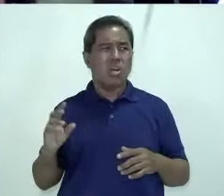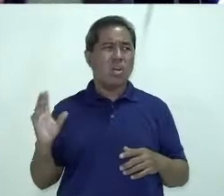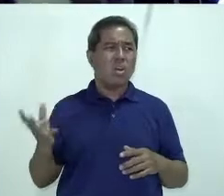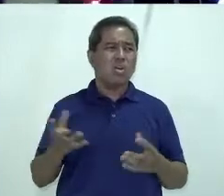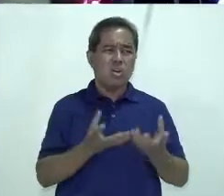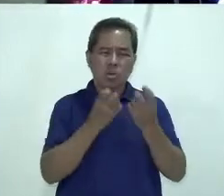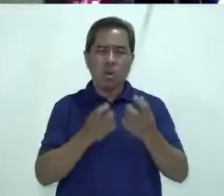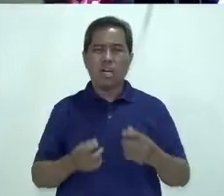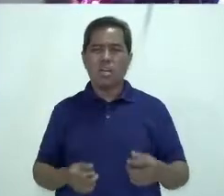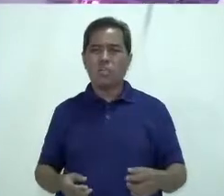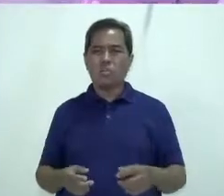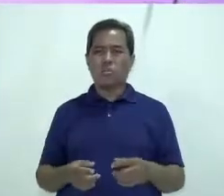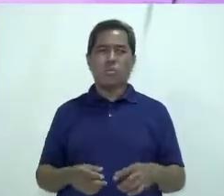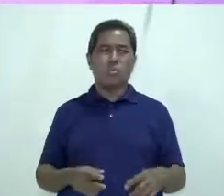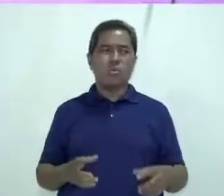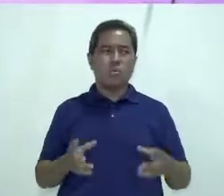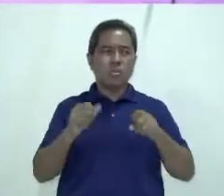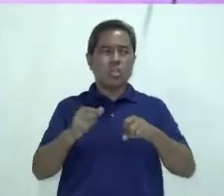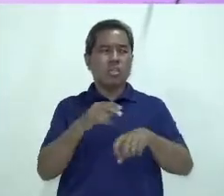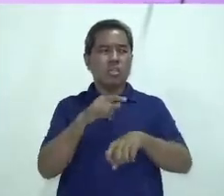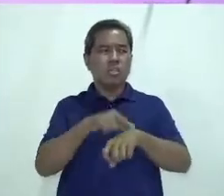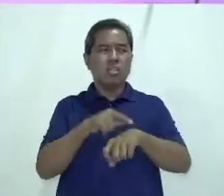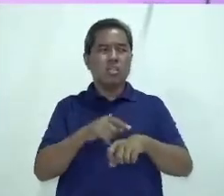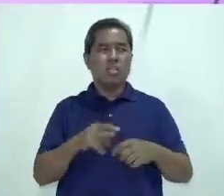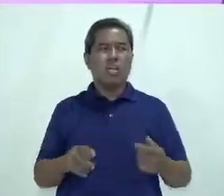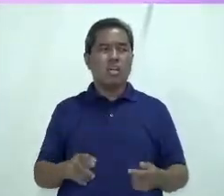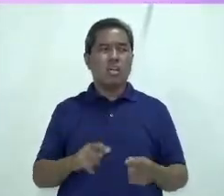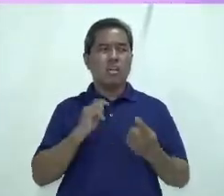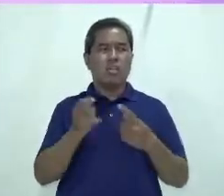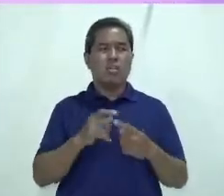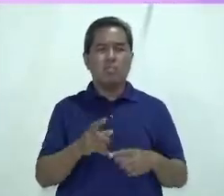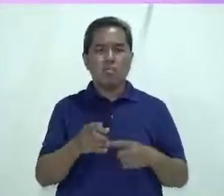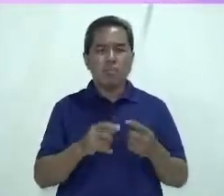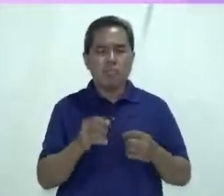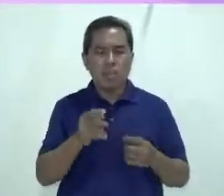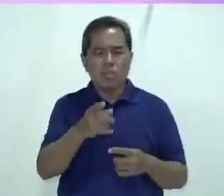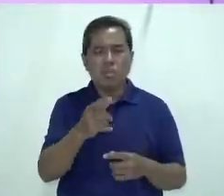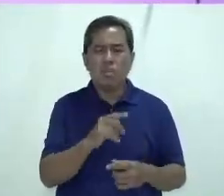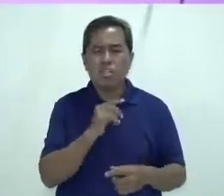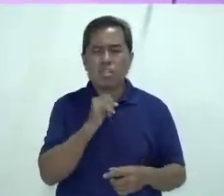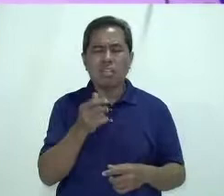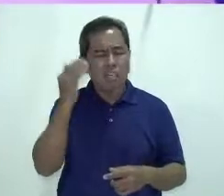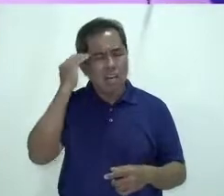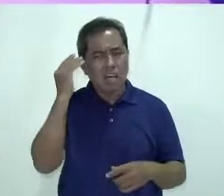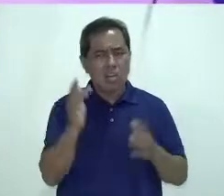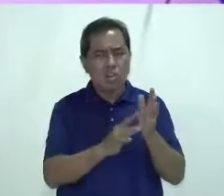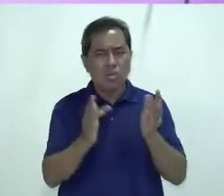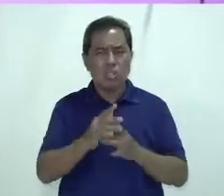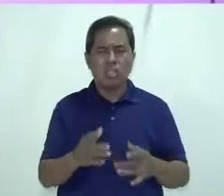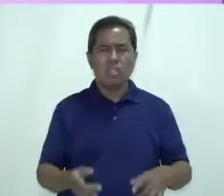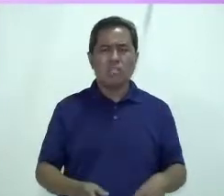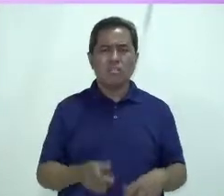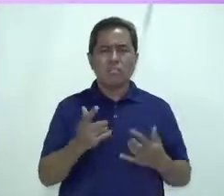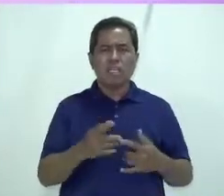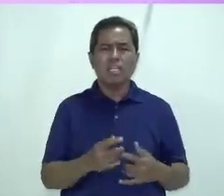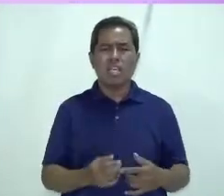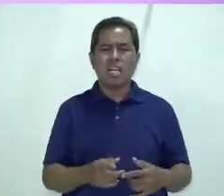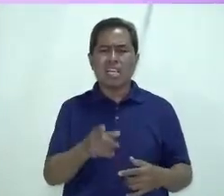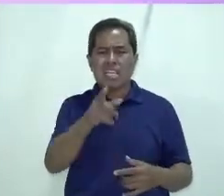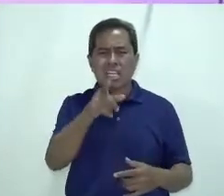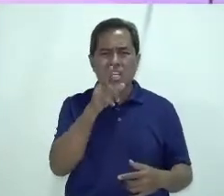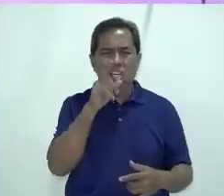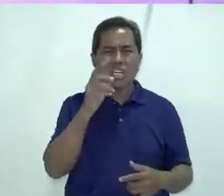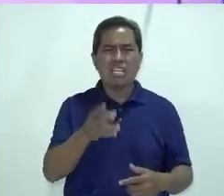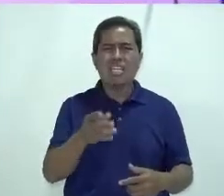together today as a church, but there may be some of you right now who don't know Jesus. And like what I said earlier, He wants you to experience His